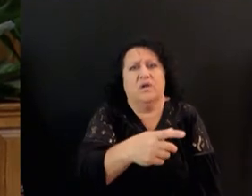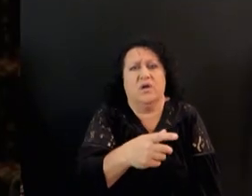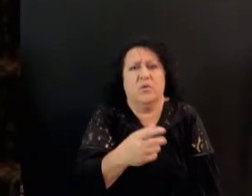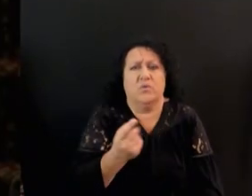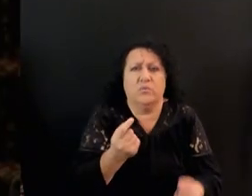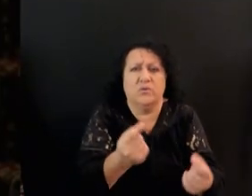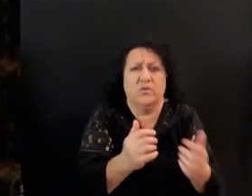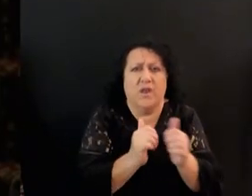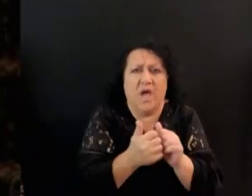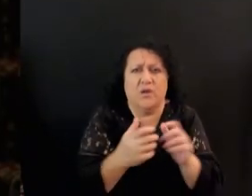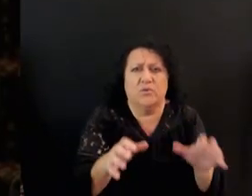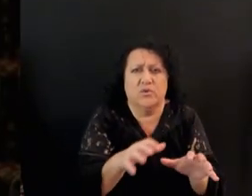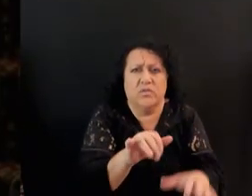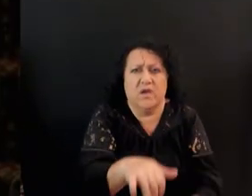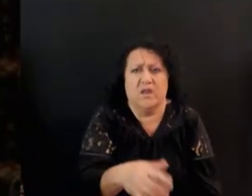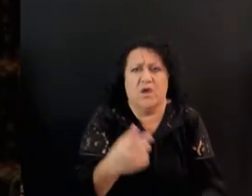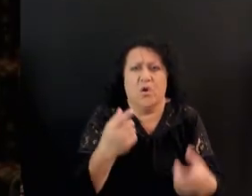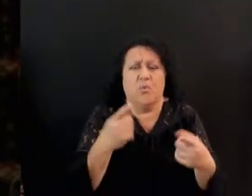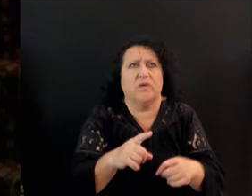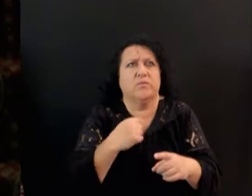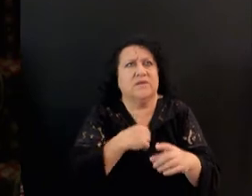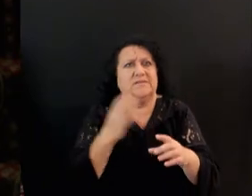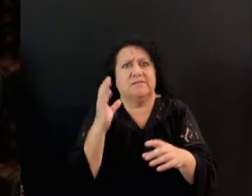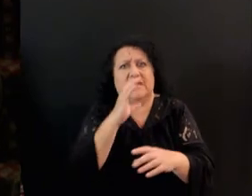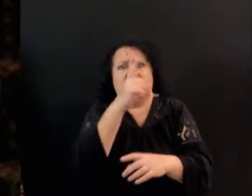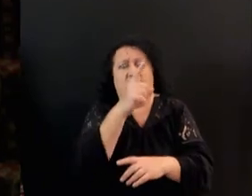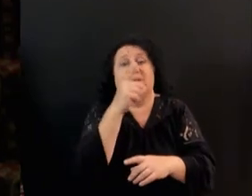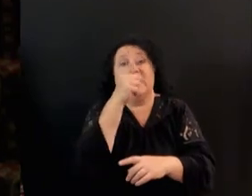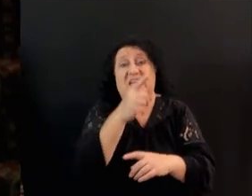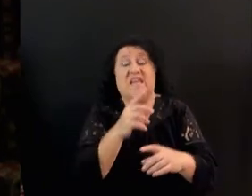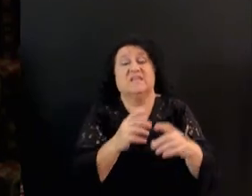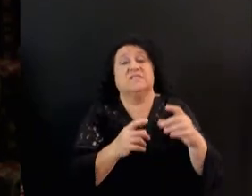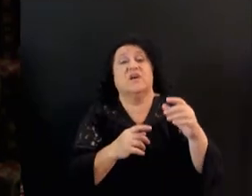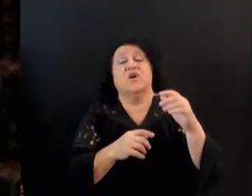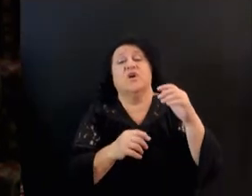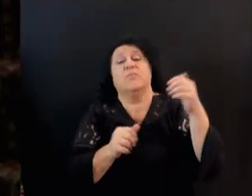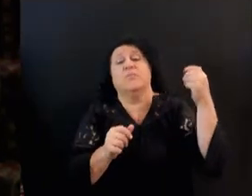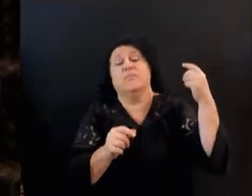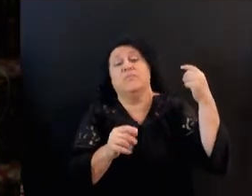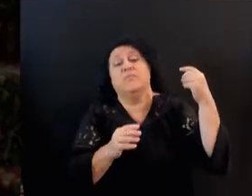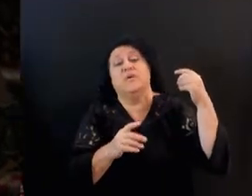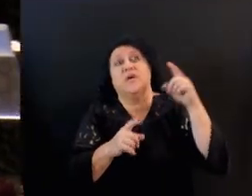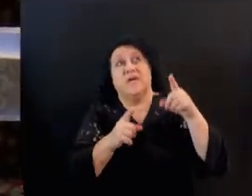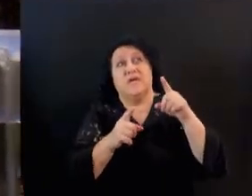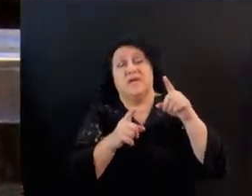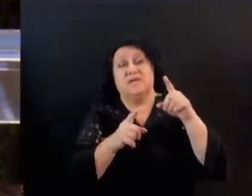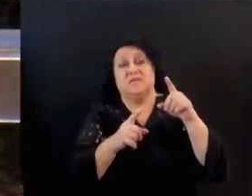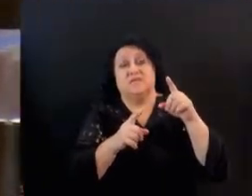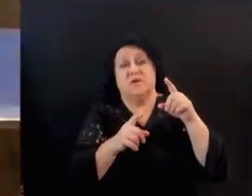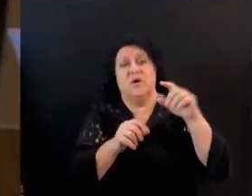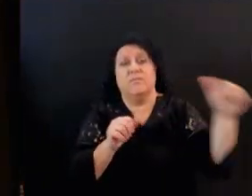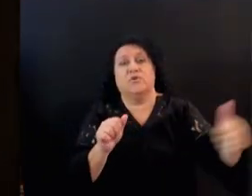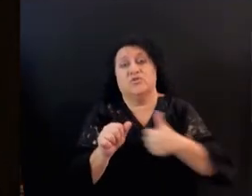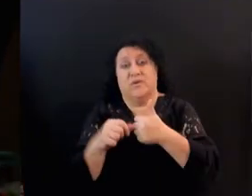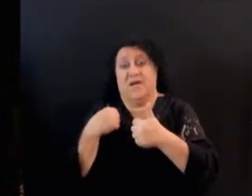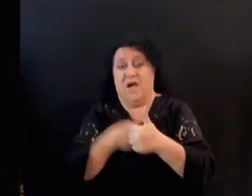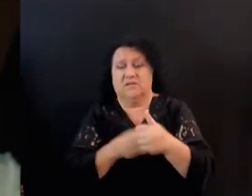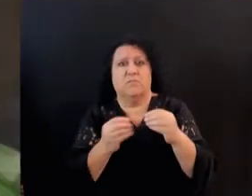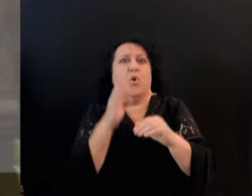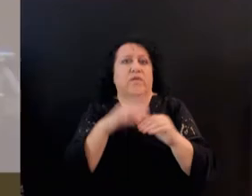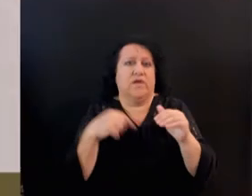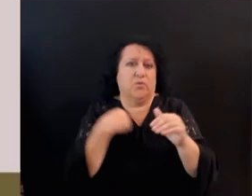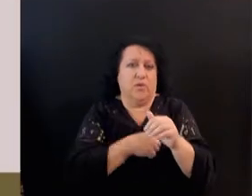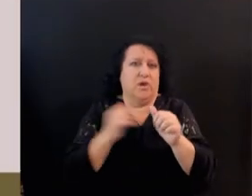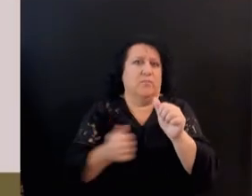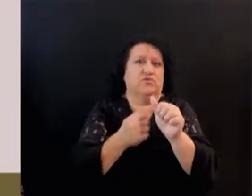Even more than we are seeking him. Jesus said this in John chapter 10. We've already quoted this, but he said, the thief is